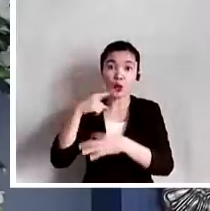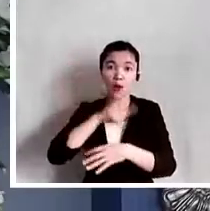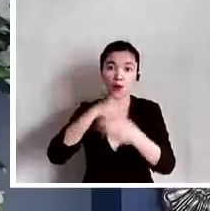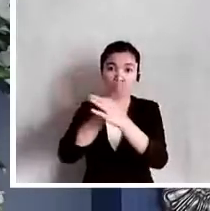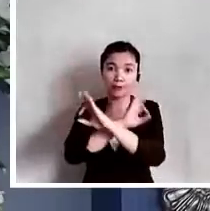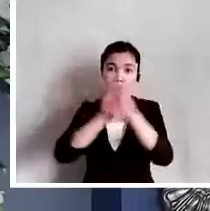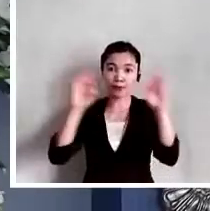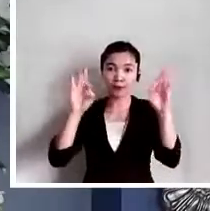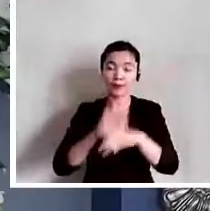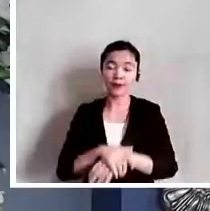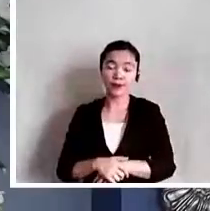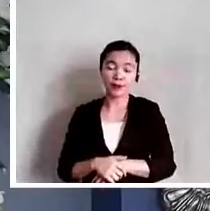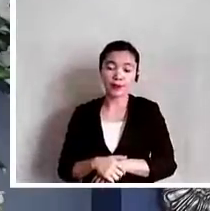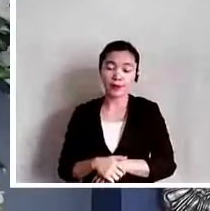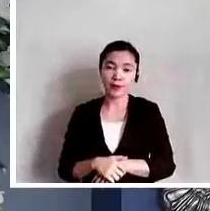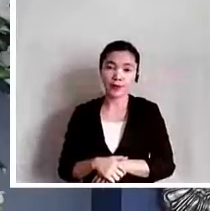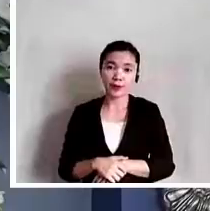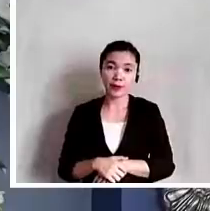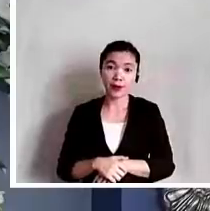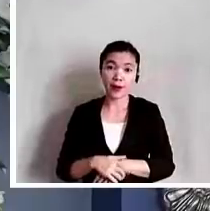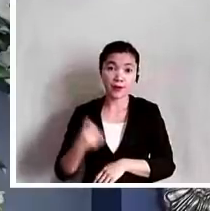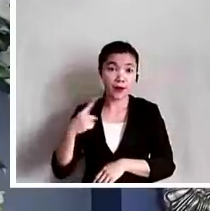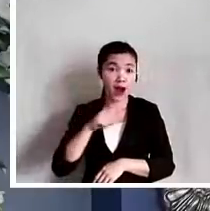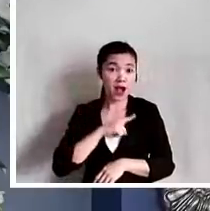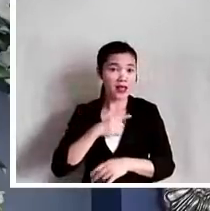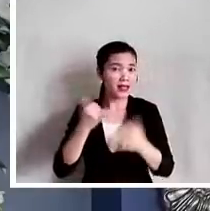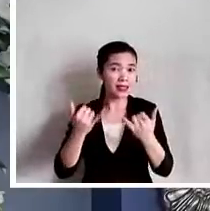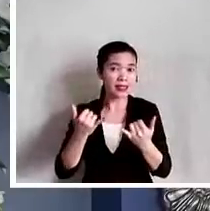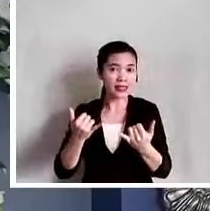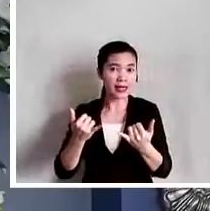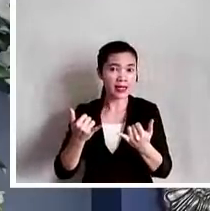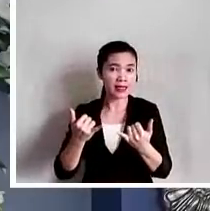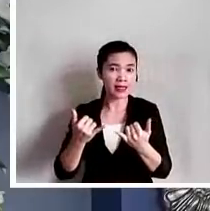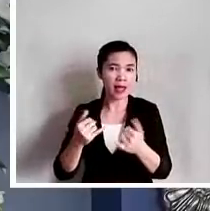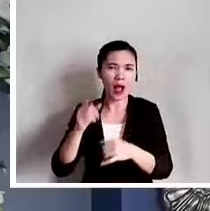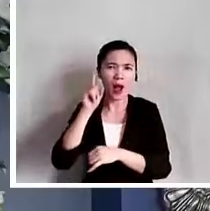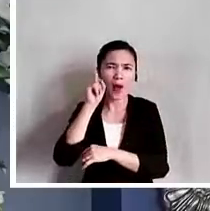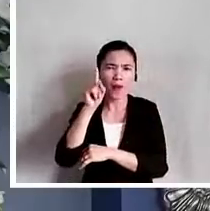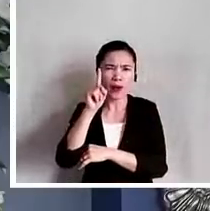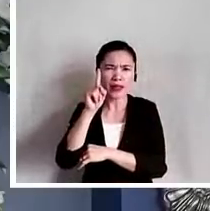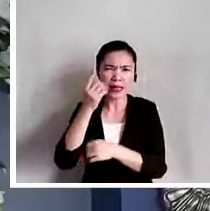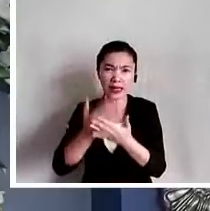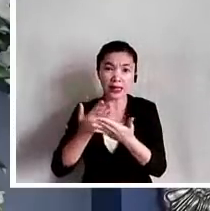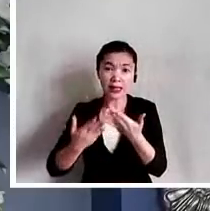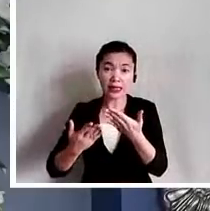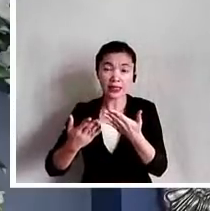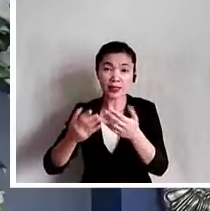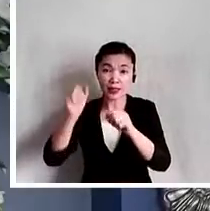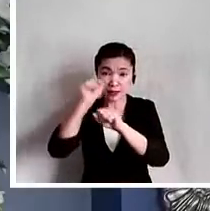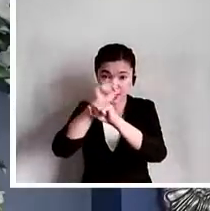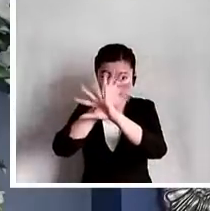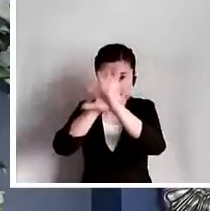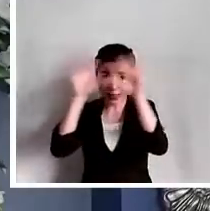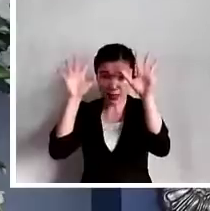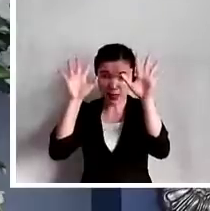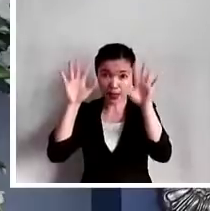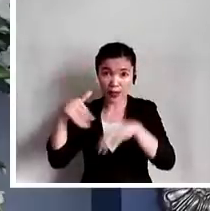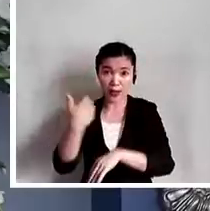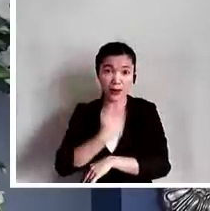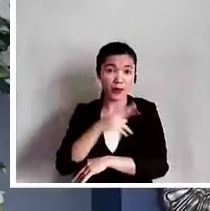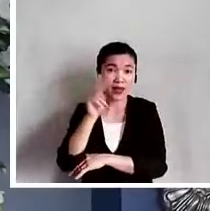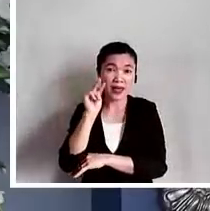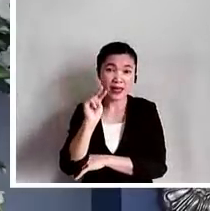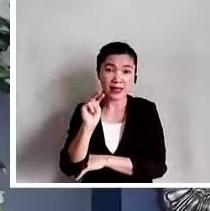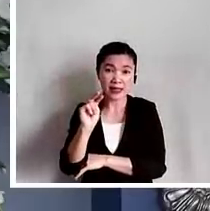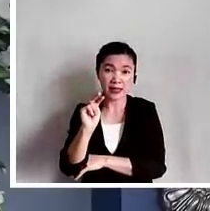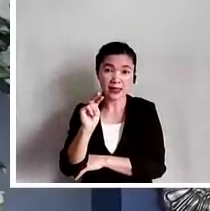However, for us at this time, one thing should be clear. We need to have that